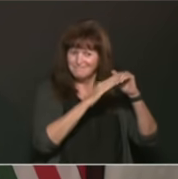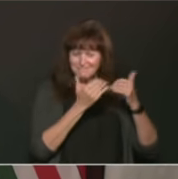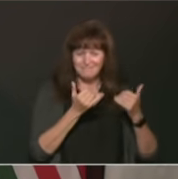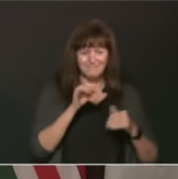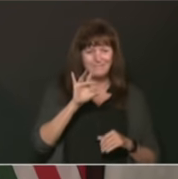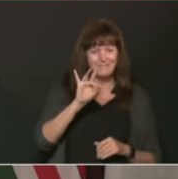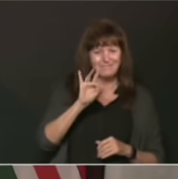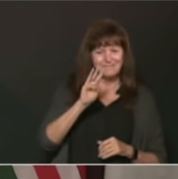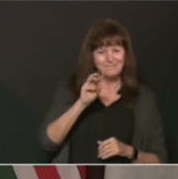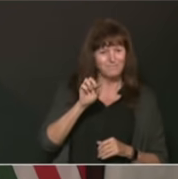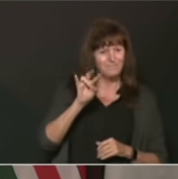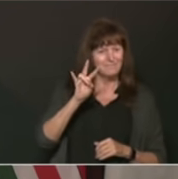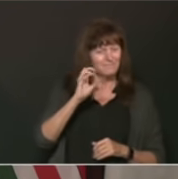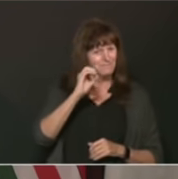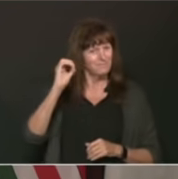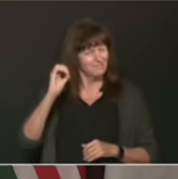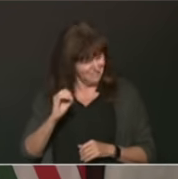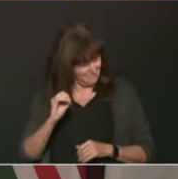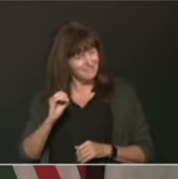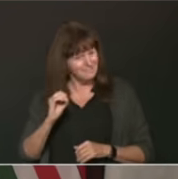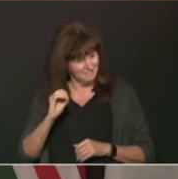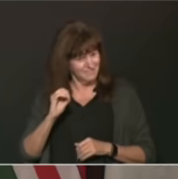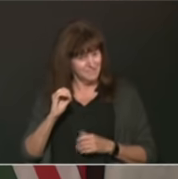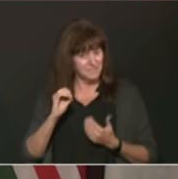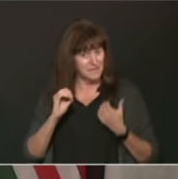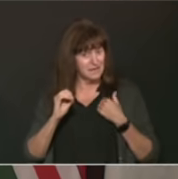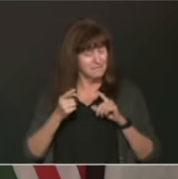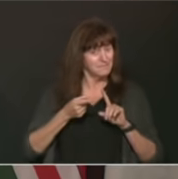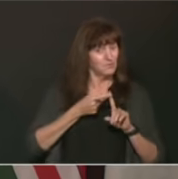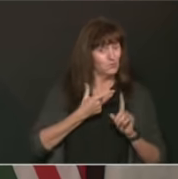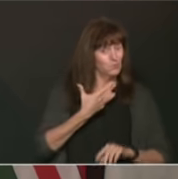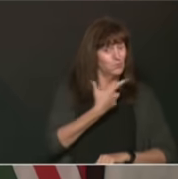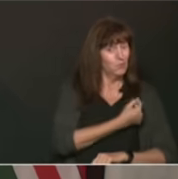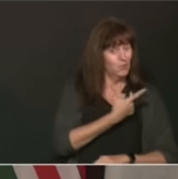86.7% of eligible Ontarians have one dose and